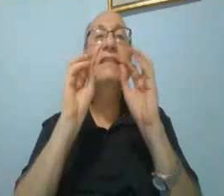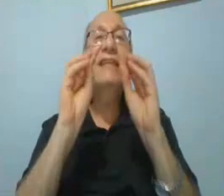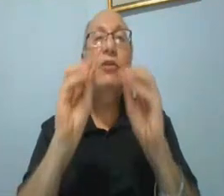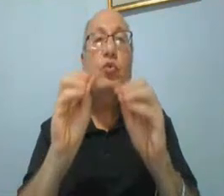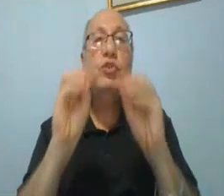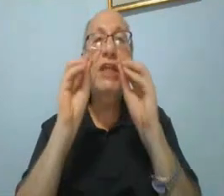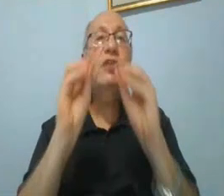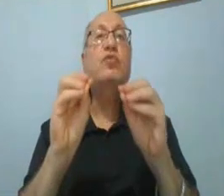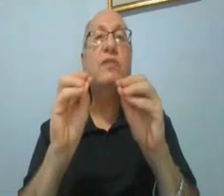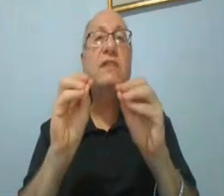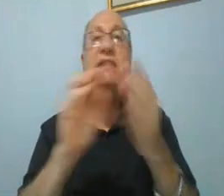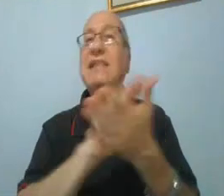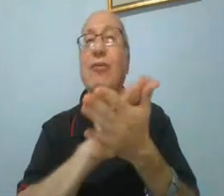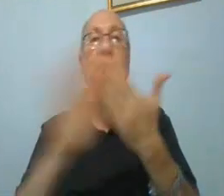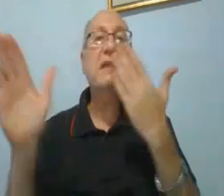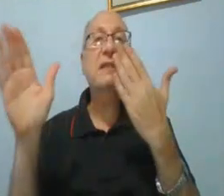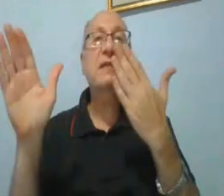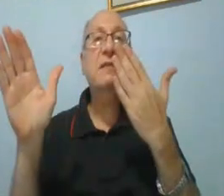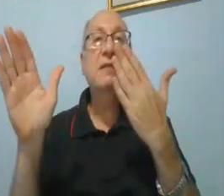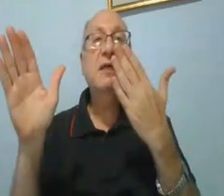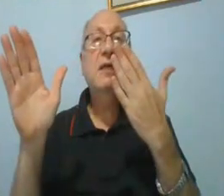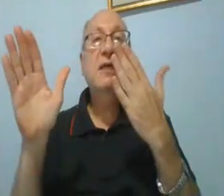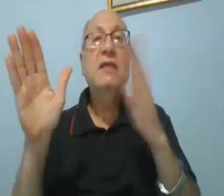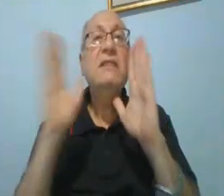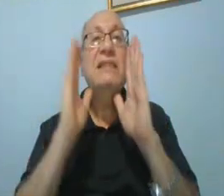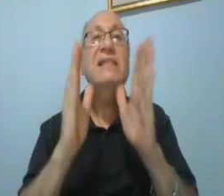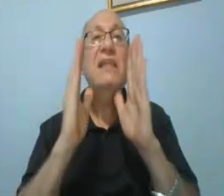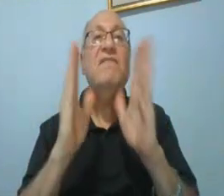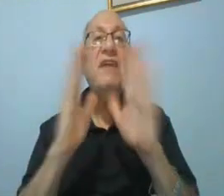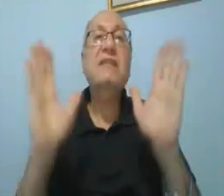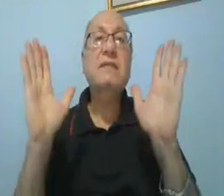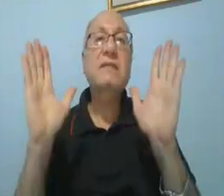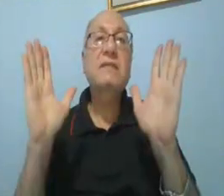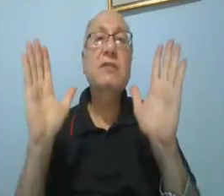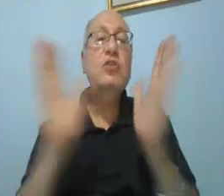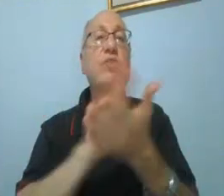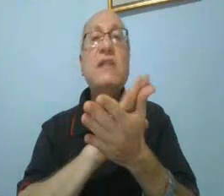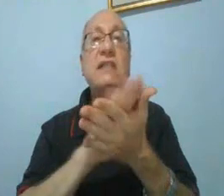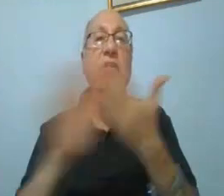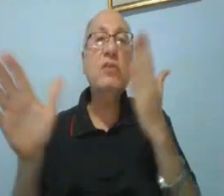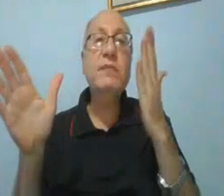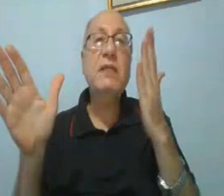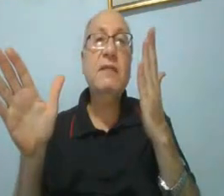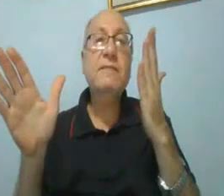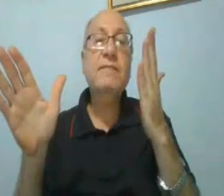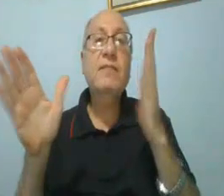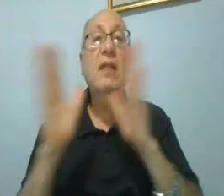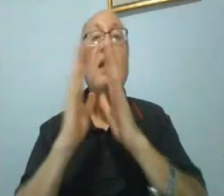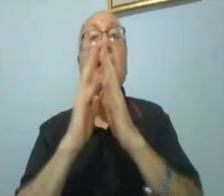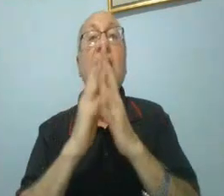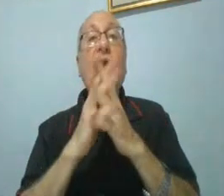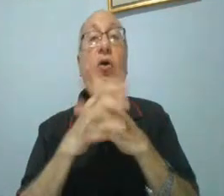is the usually used, this is the commonest disinfectant used in the hospital.